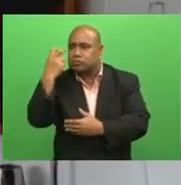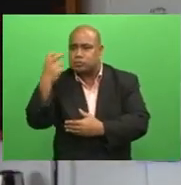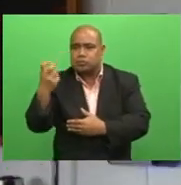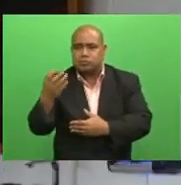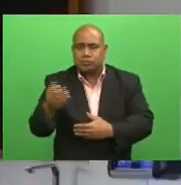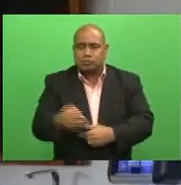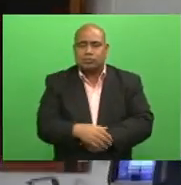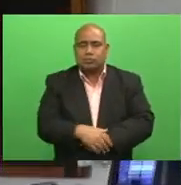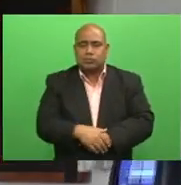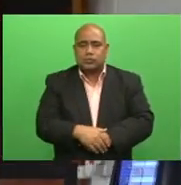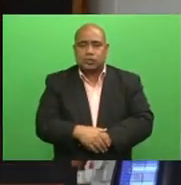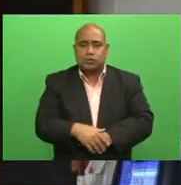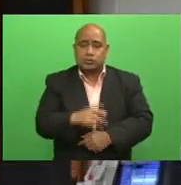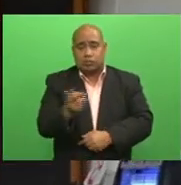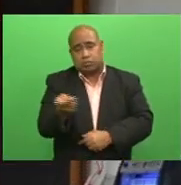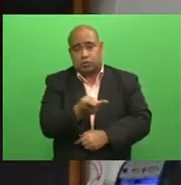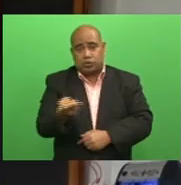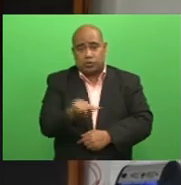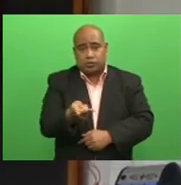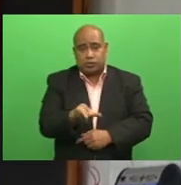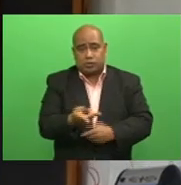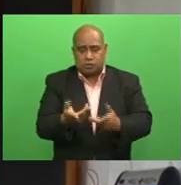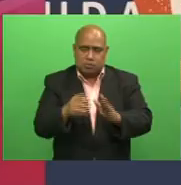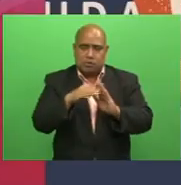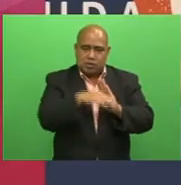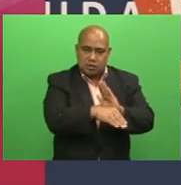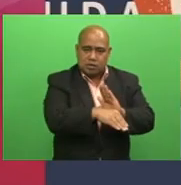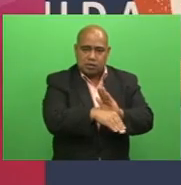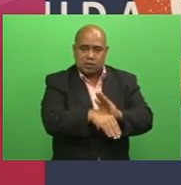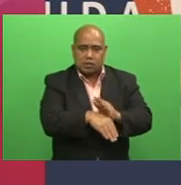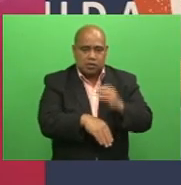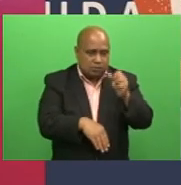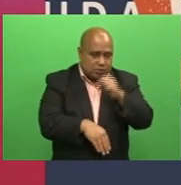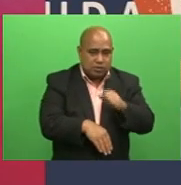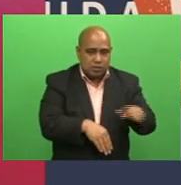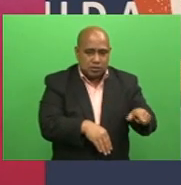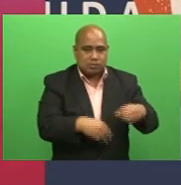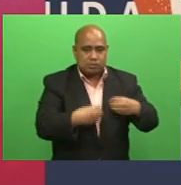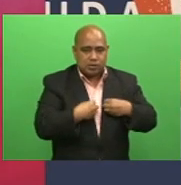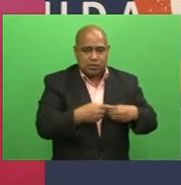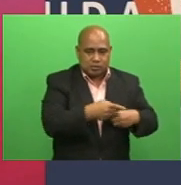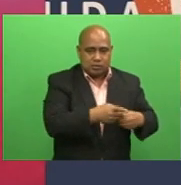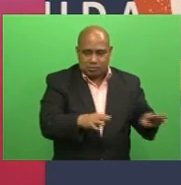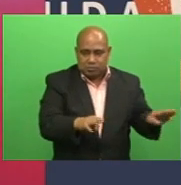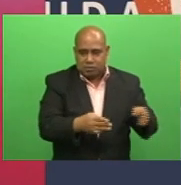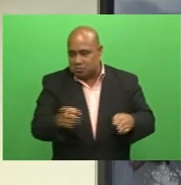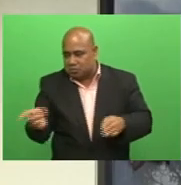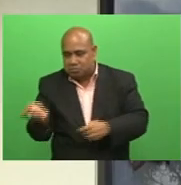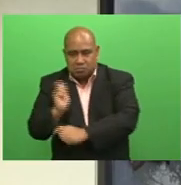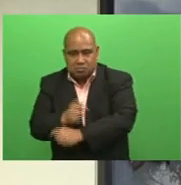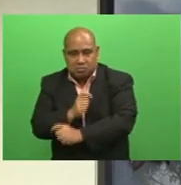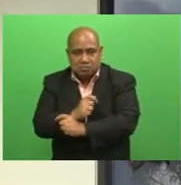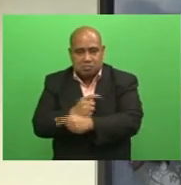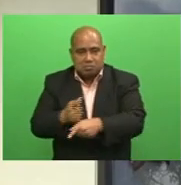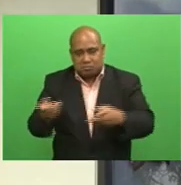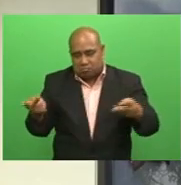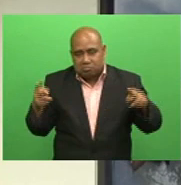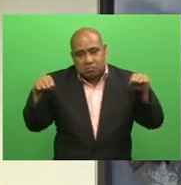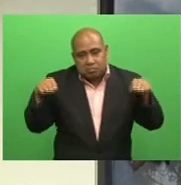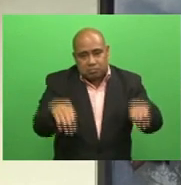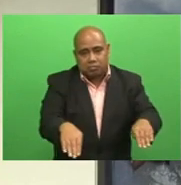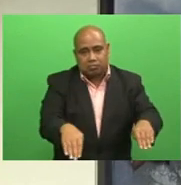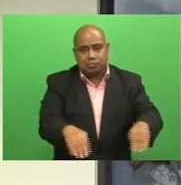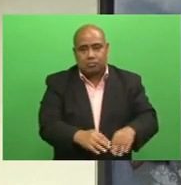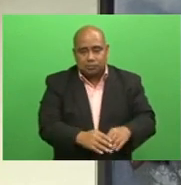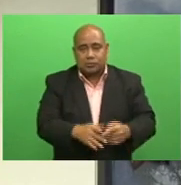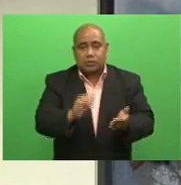both of us have taken a hit, and both of us have become innovative in what we do. The shop located at